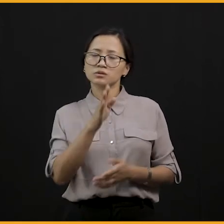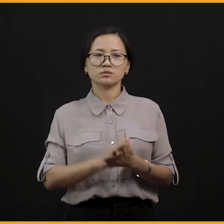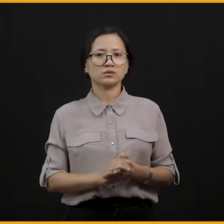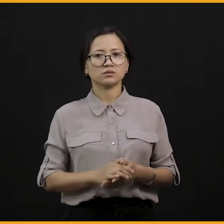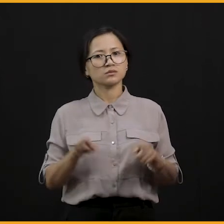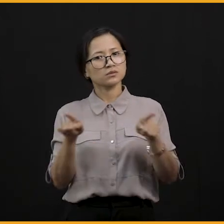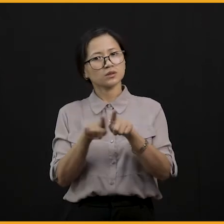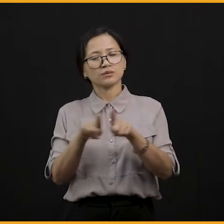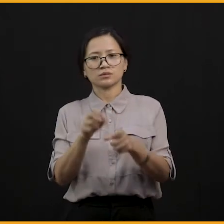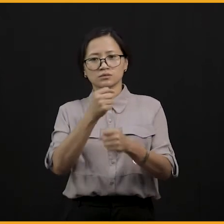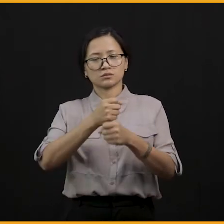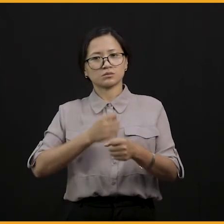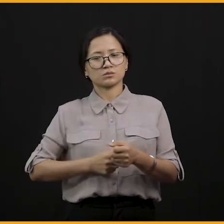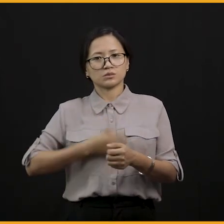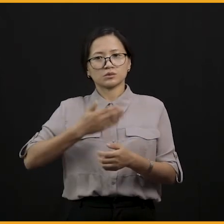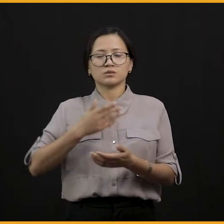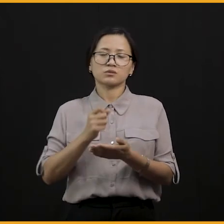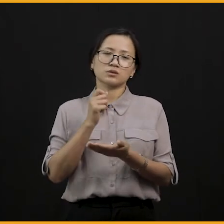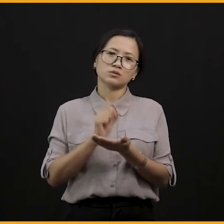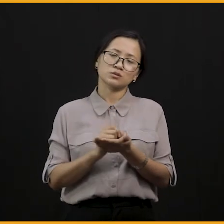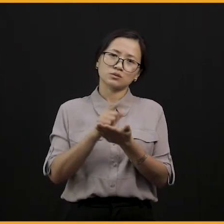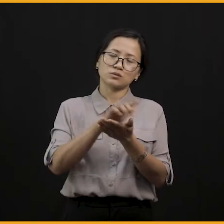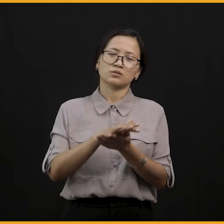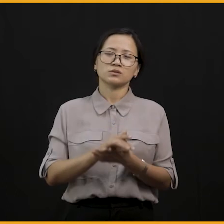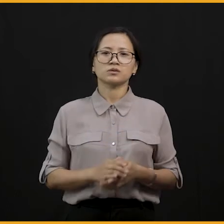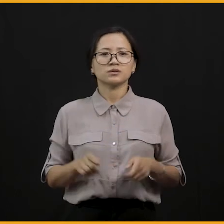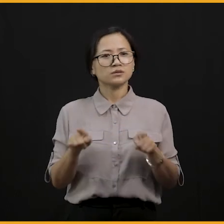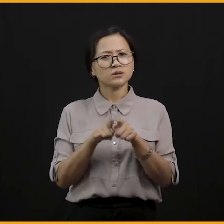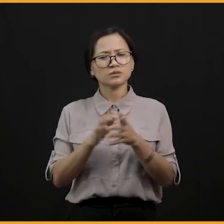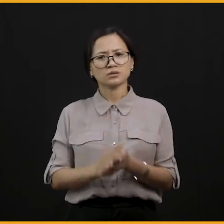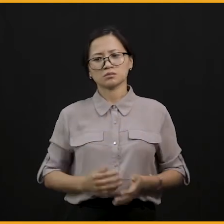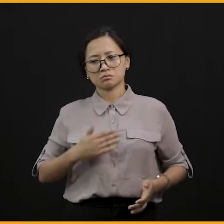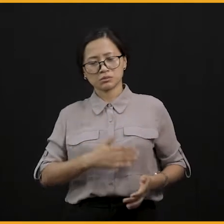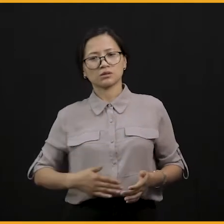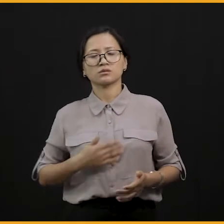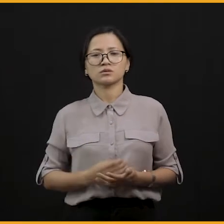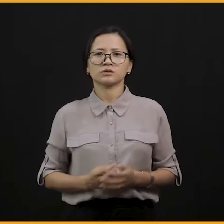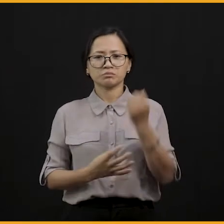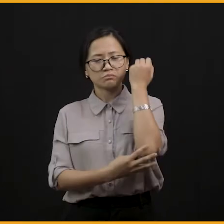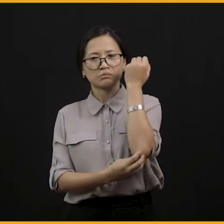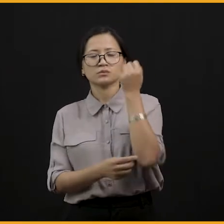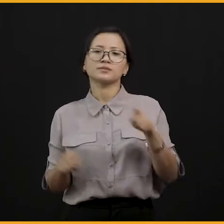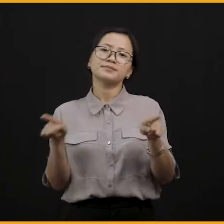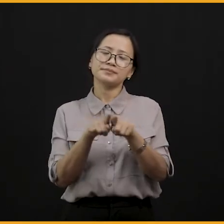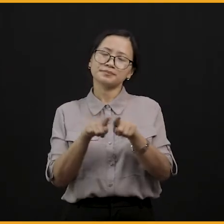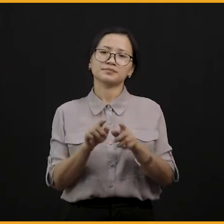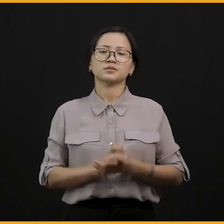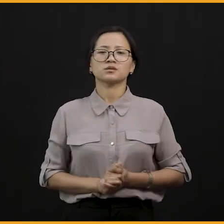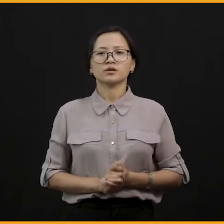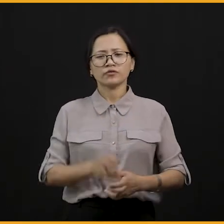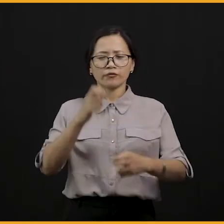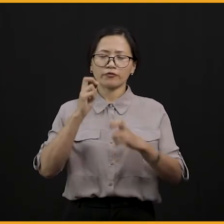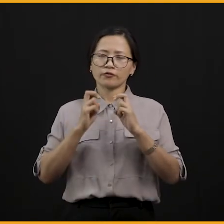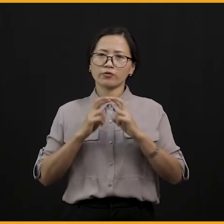end, you will cry. Okay, you'll be poor, hungry like this. But if you work hard, you will enjoy